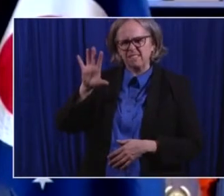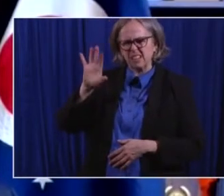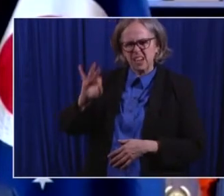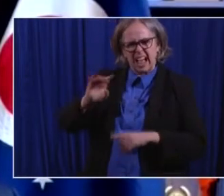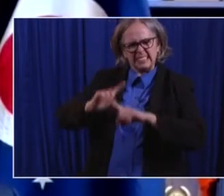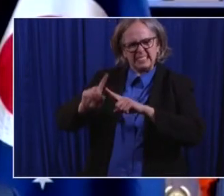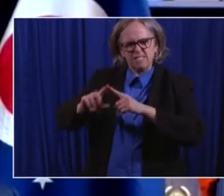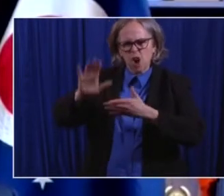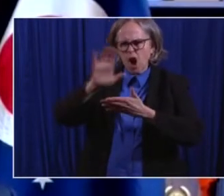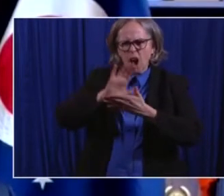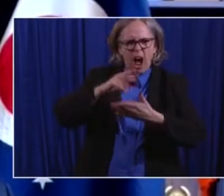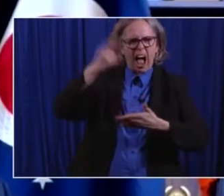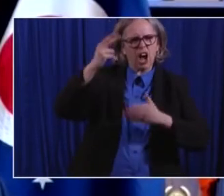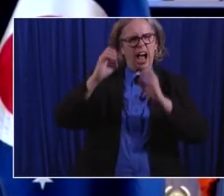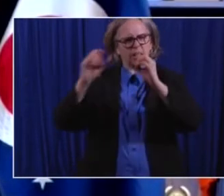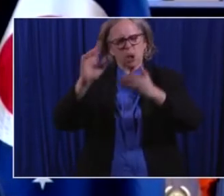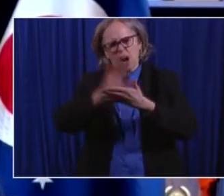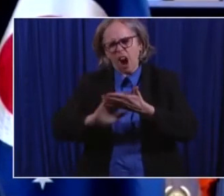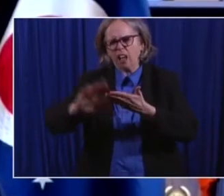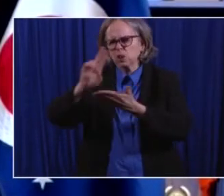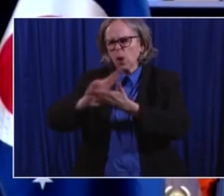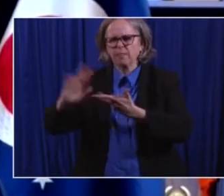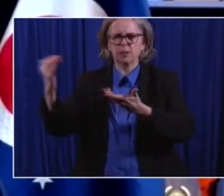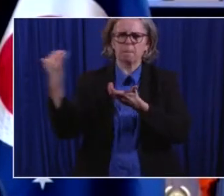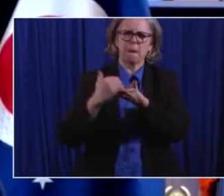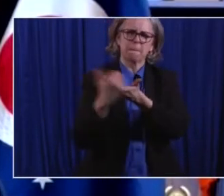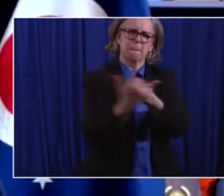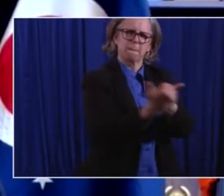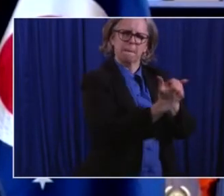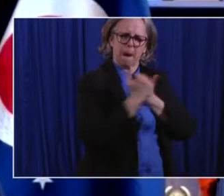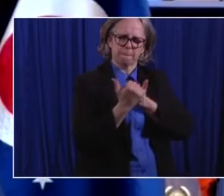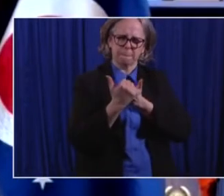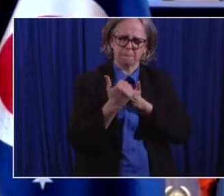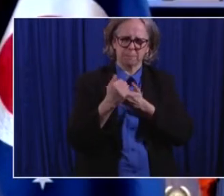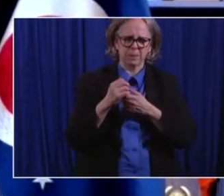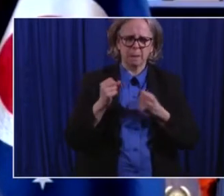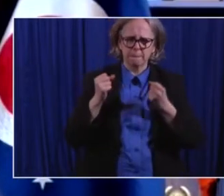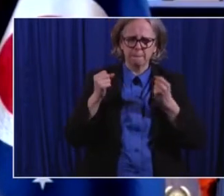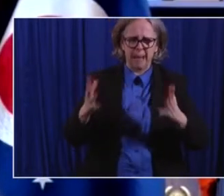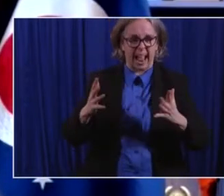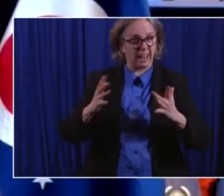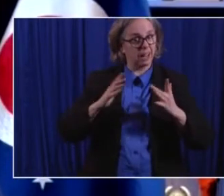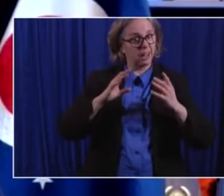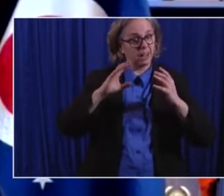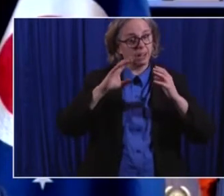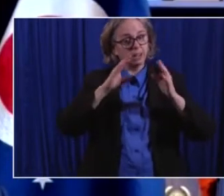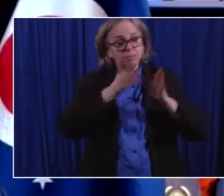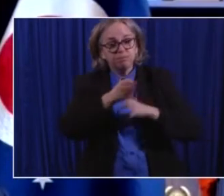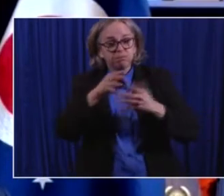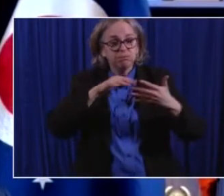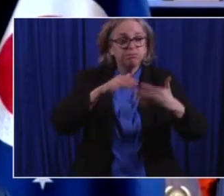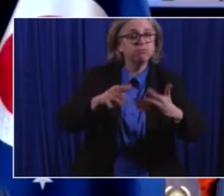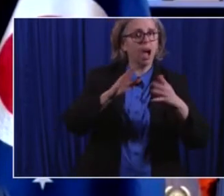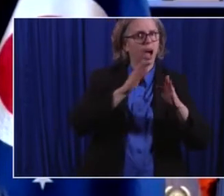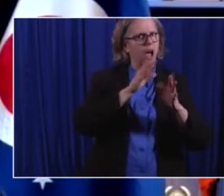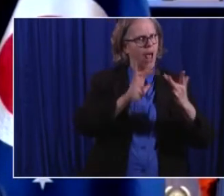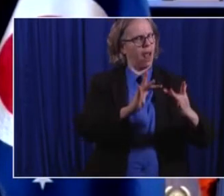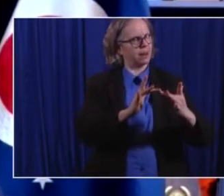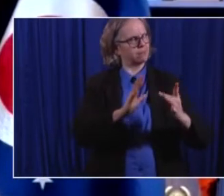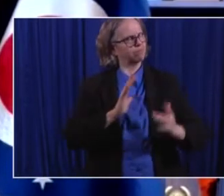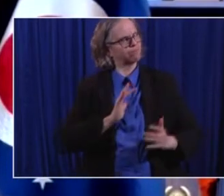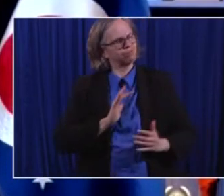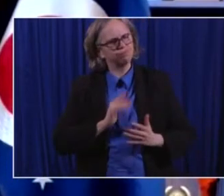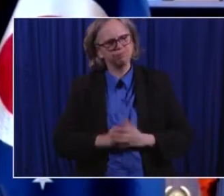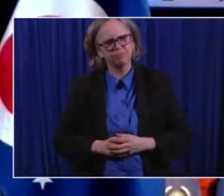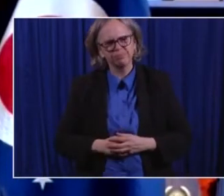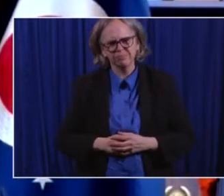online. We are seeing continued records every month. We'll have an announcement on